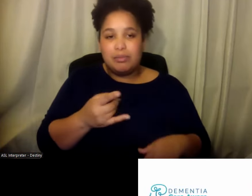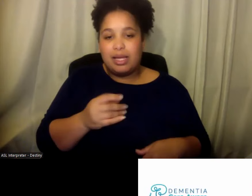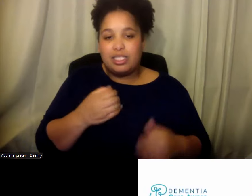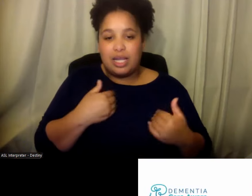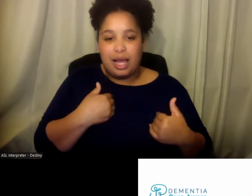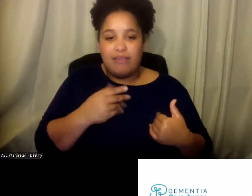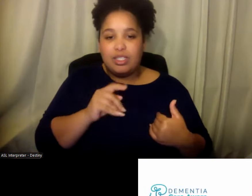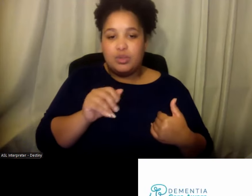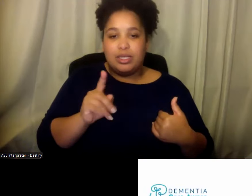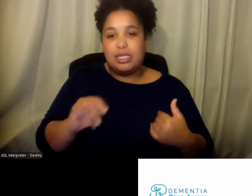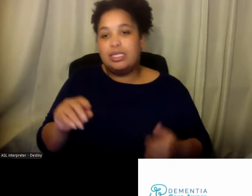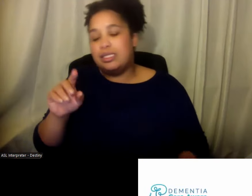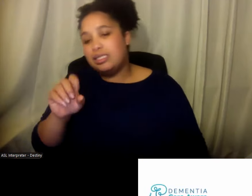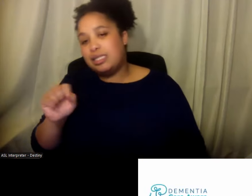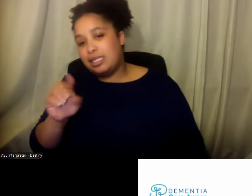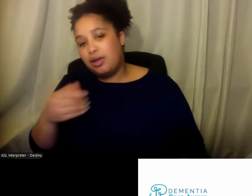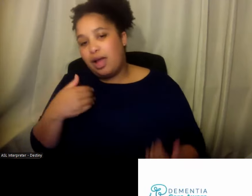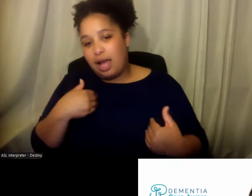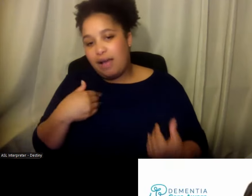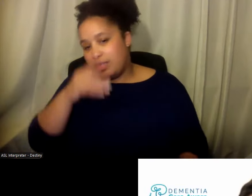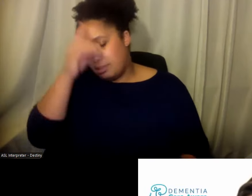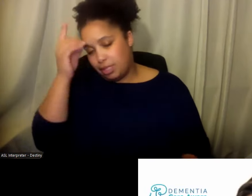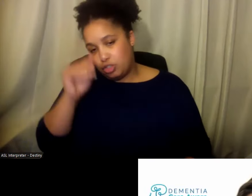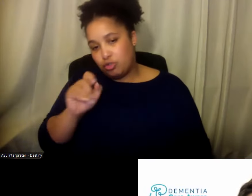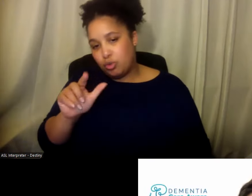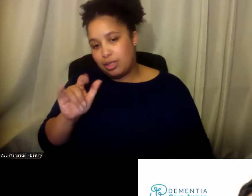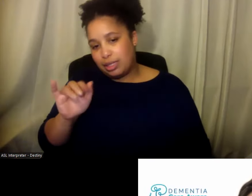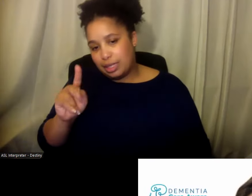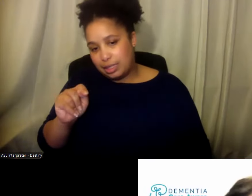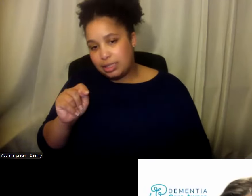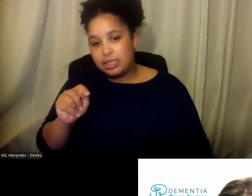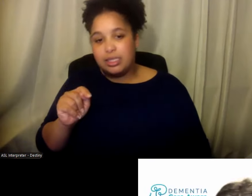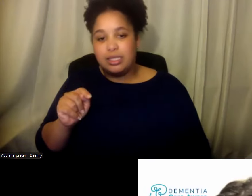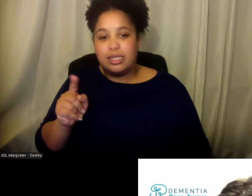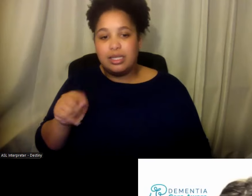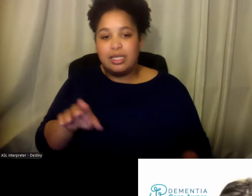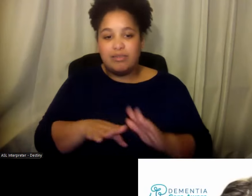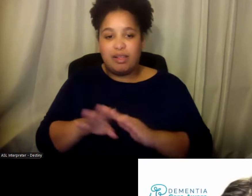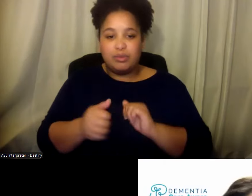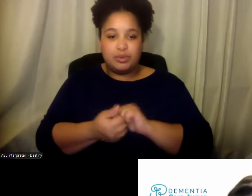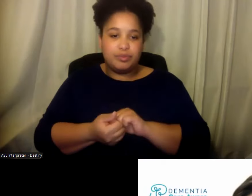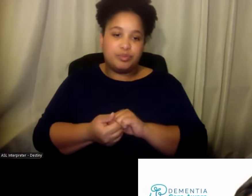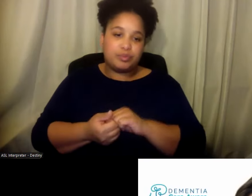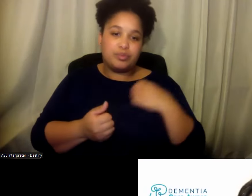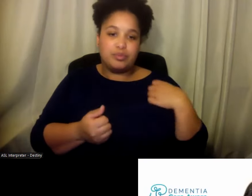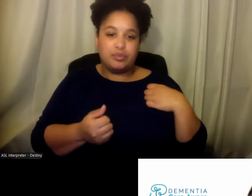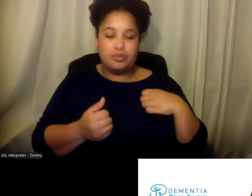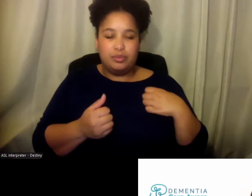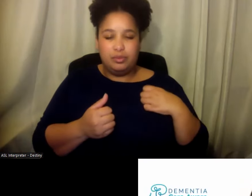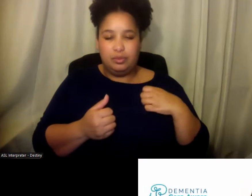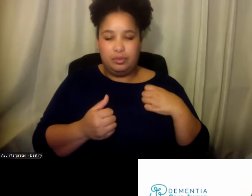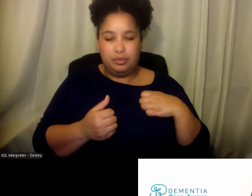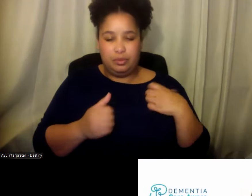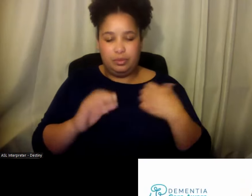San Diego has a dementia toolkit for that they developed with, I think, Champions for Health. It's